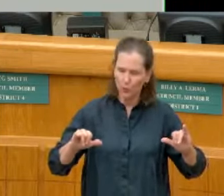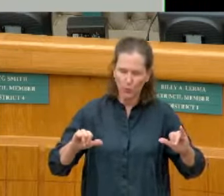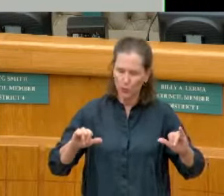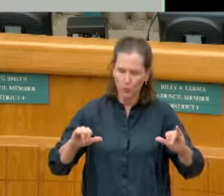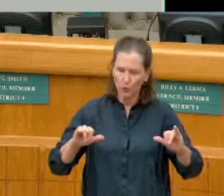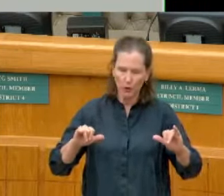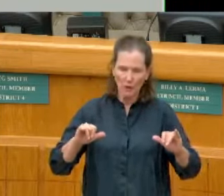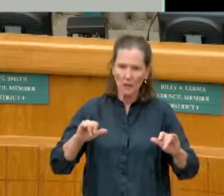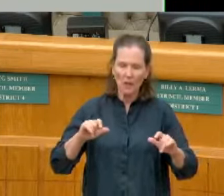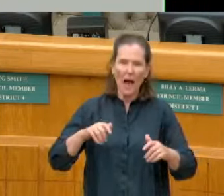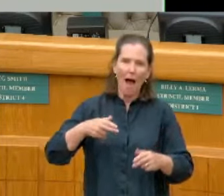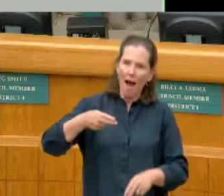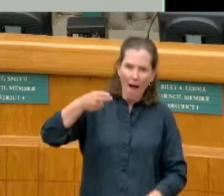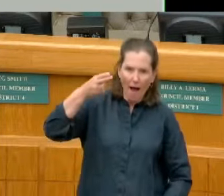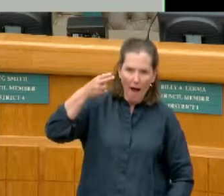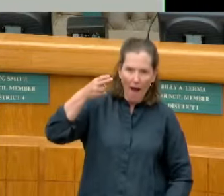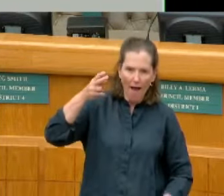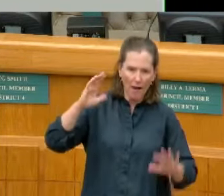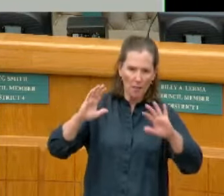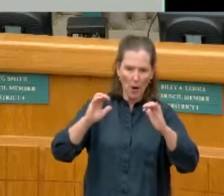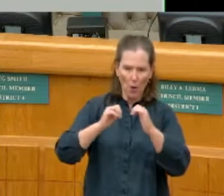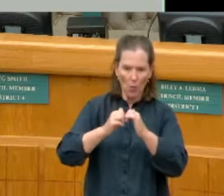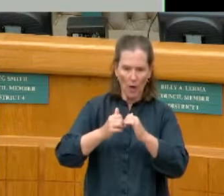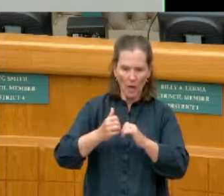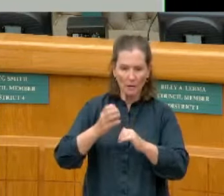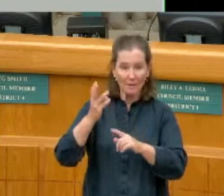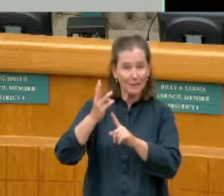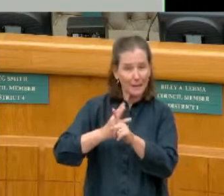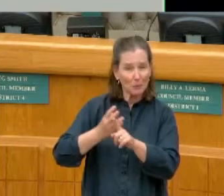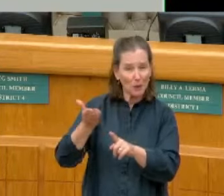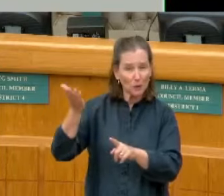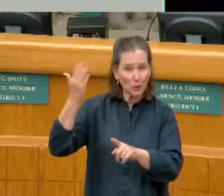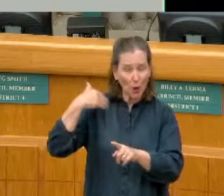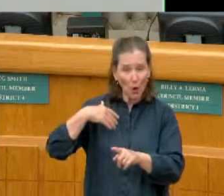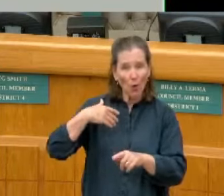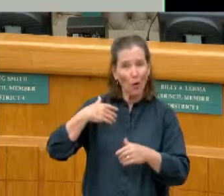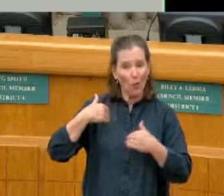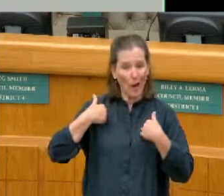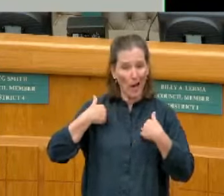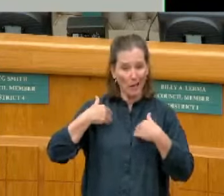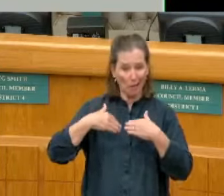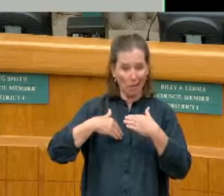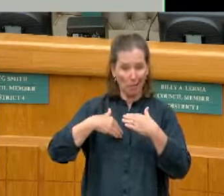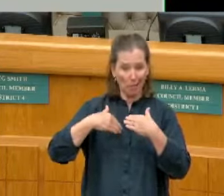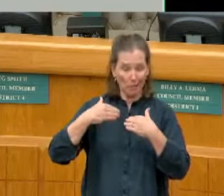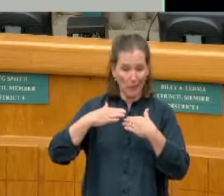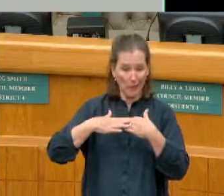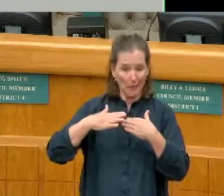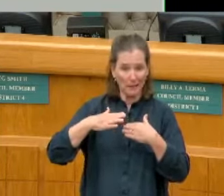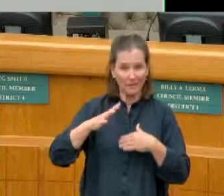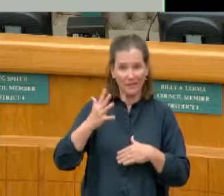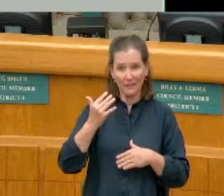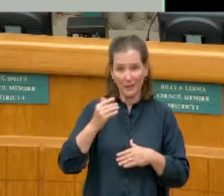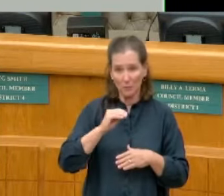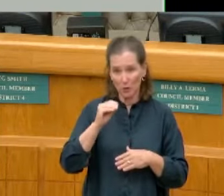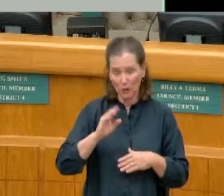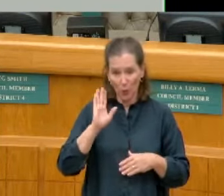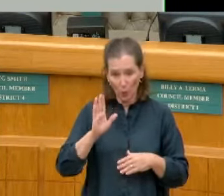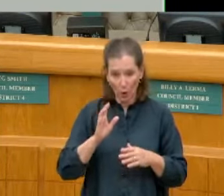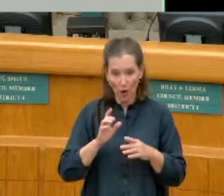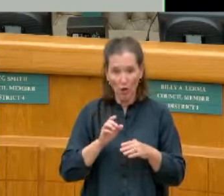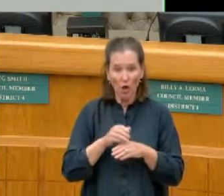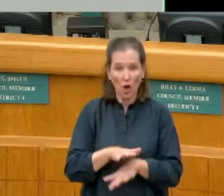businesses rolling back capacity and would have triggered a lot of other interventions to take place. So this is a very high number, and what it means, the fact